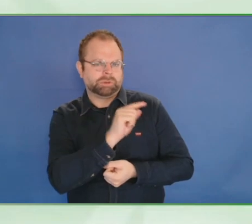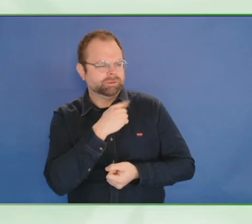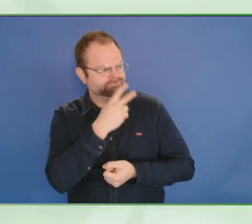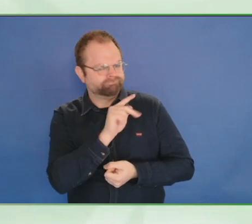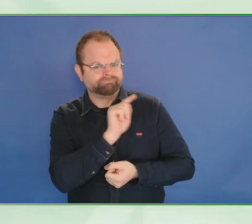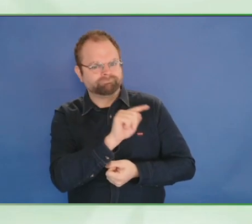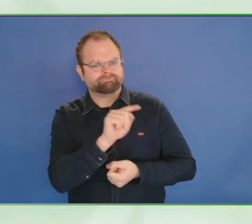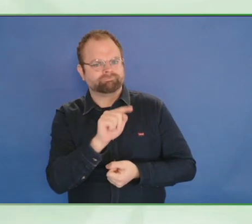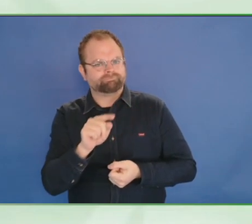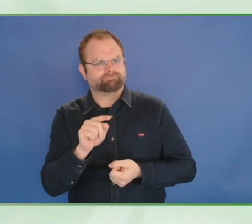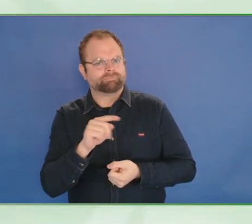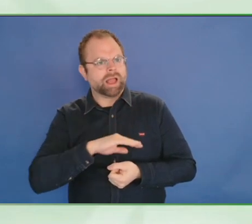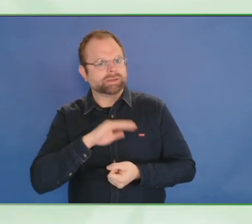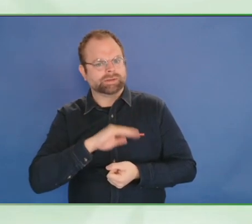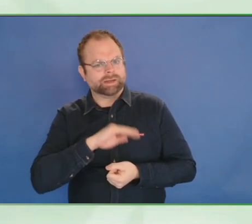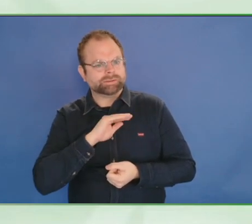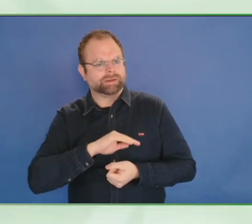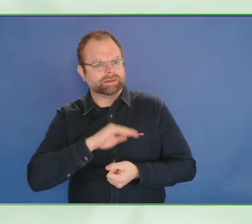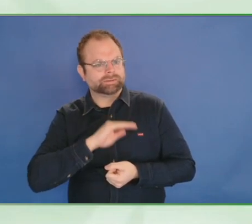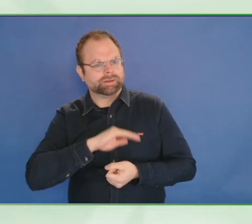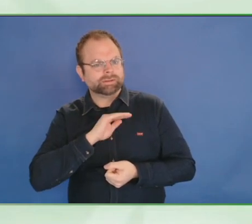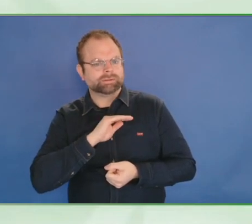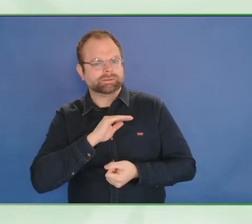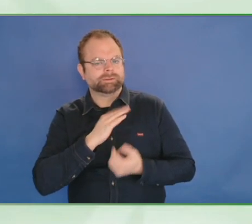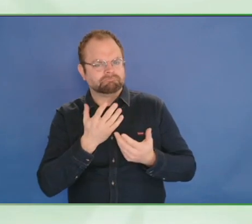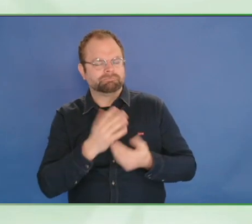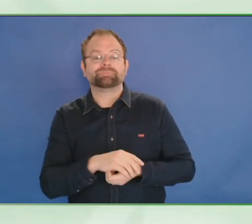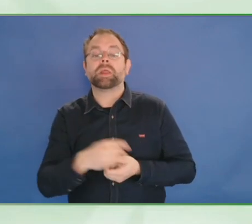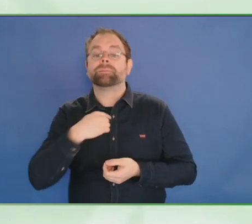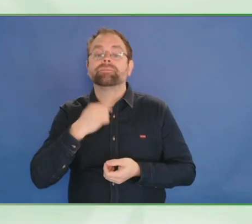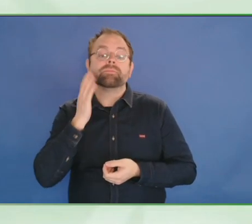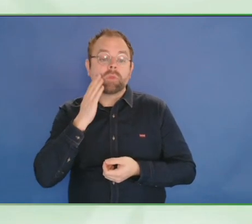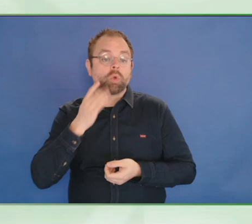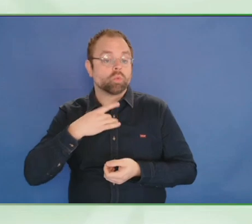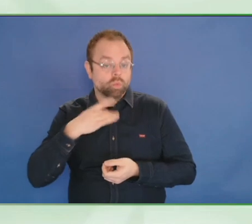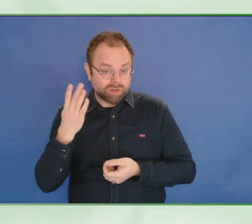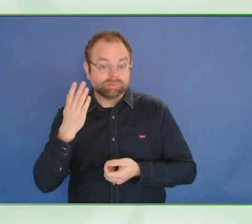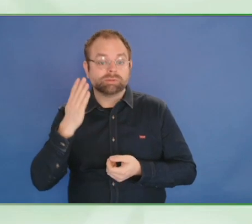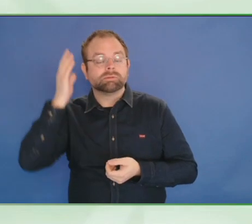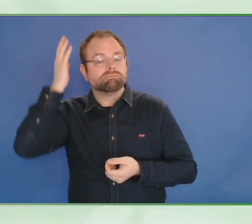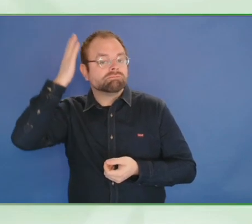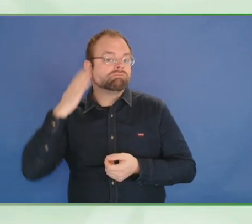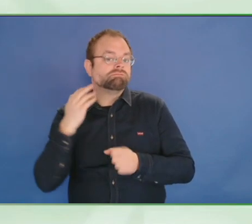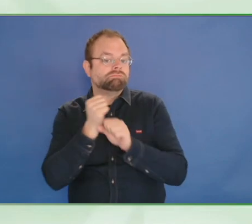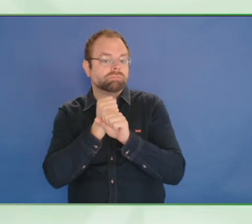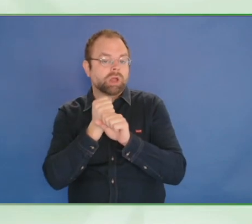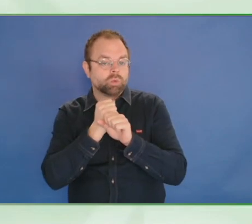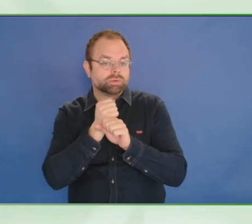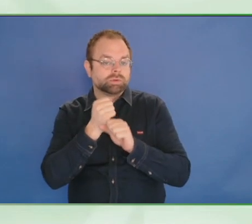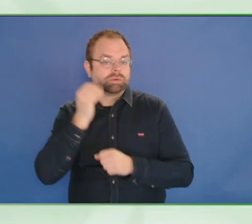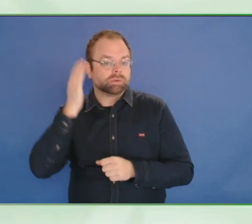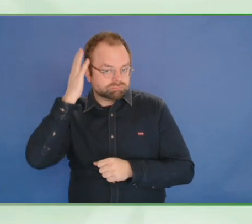And white woman with brown hair on my shoulders almost, with green eyes. And I'm very,